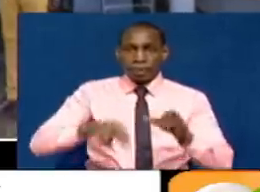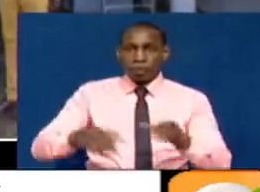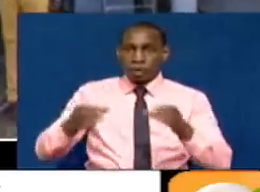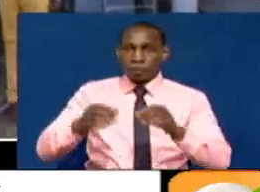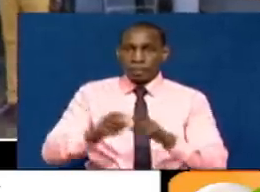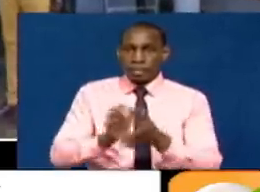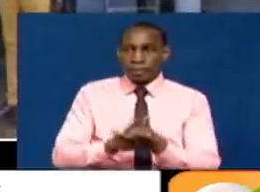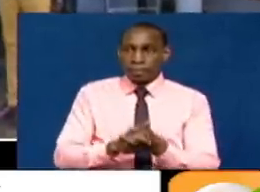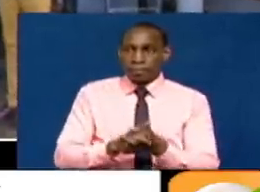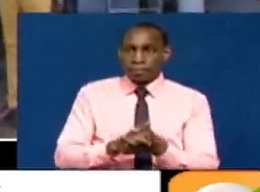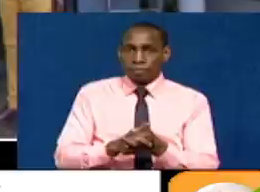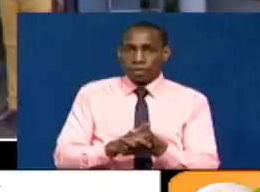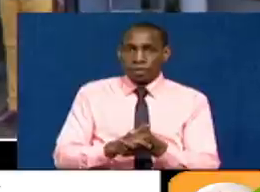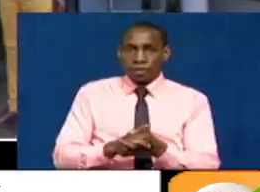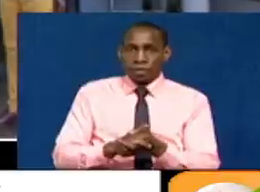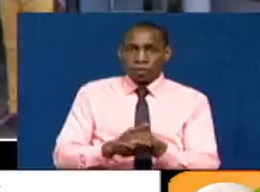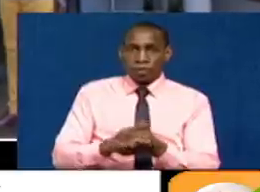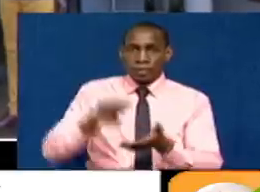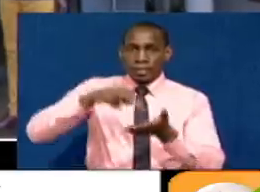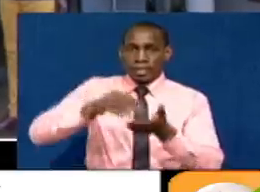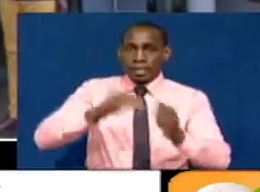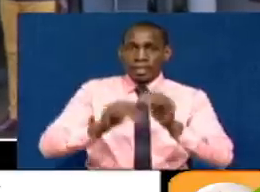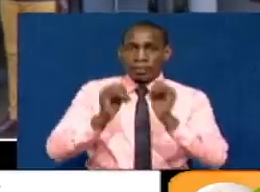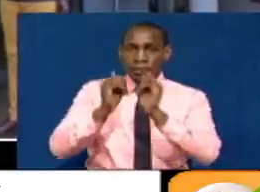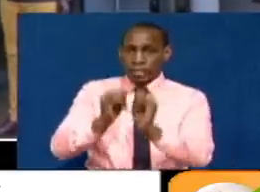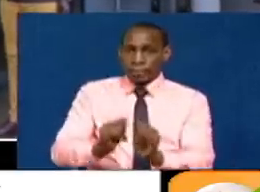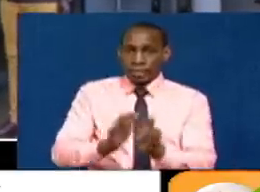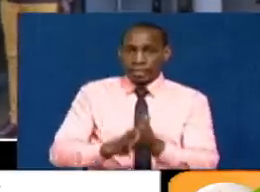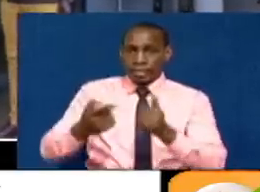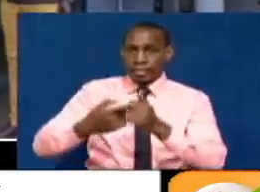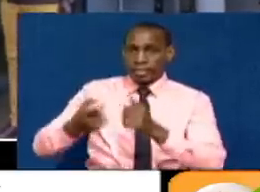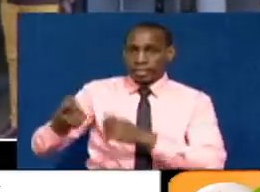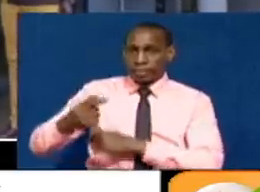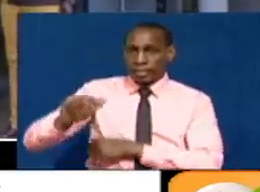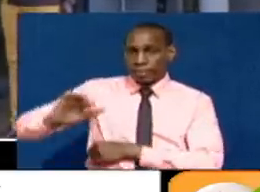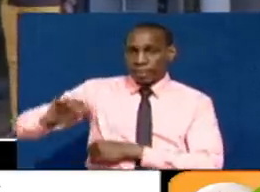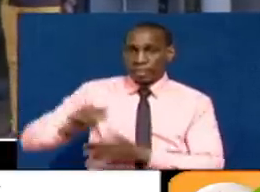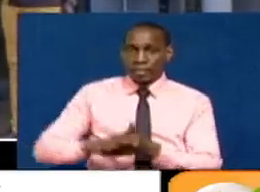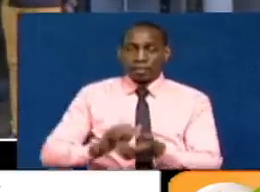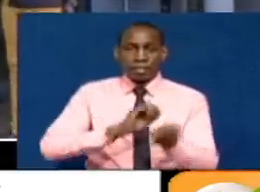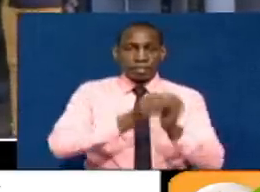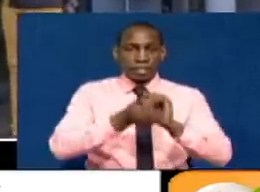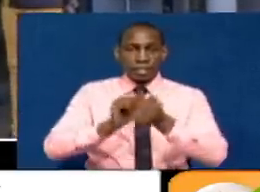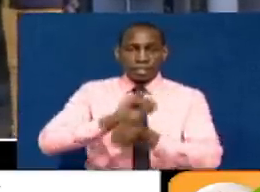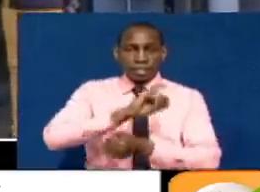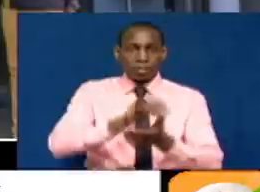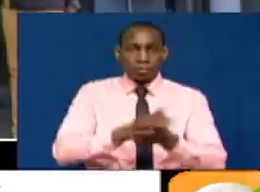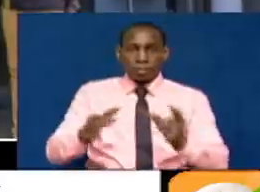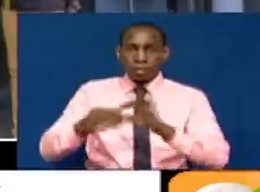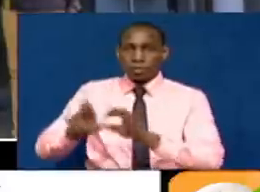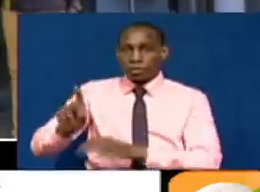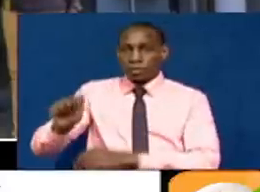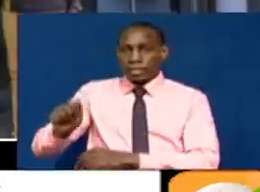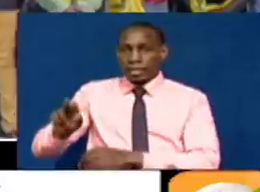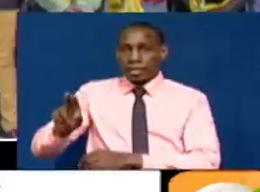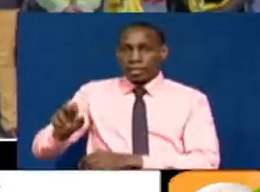parties and run as independents. It is 6 months. We are going to see movement from Jubilee to UDA, UDA to